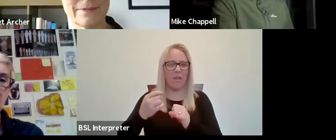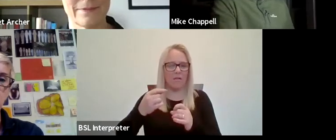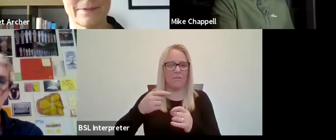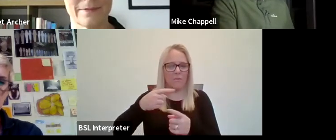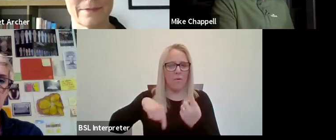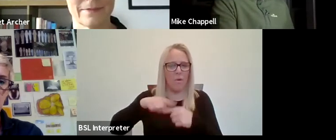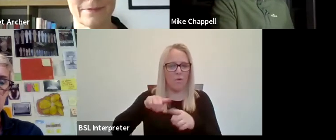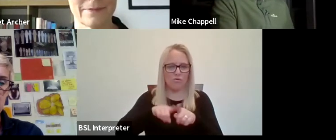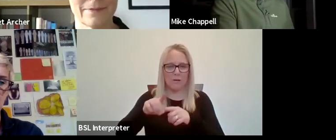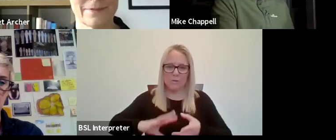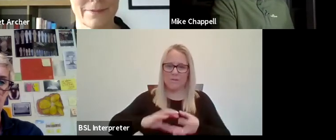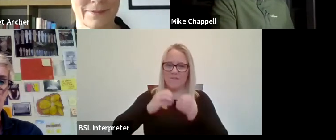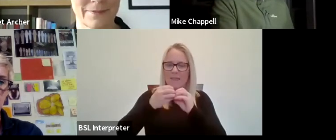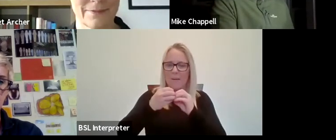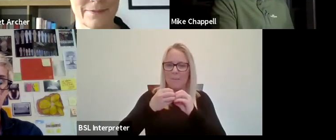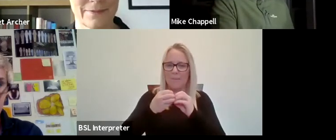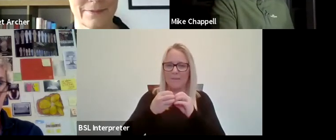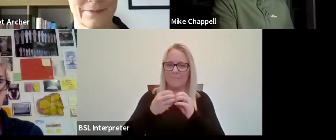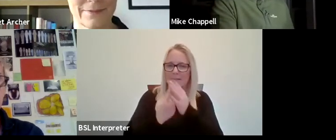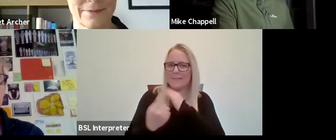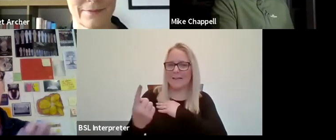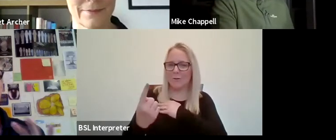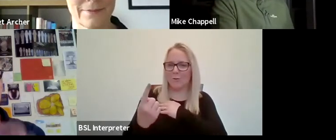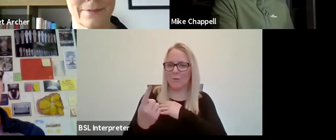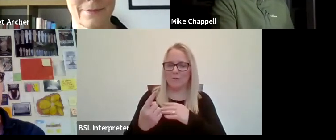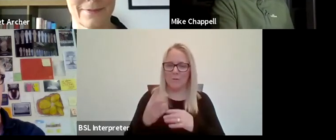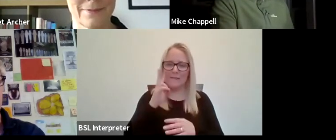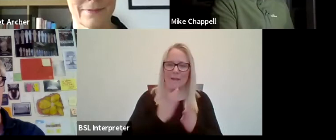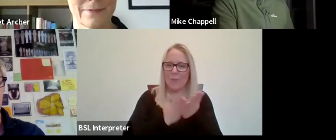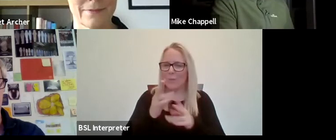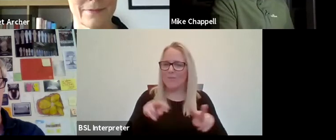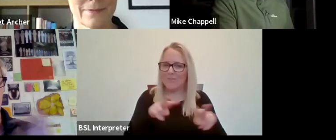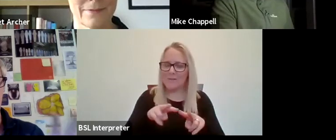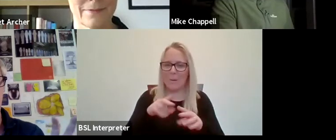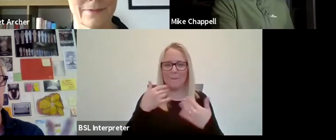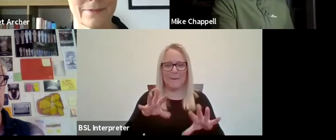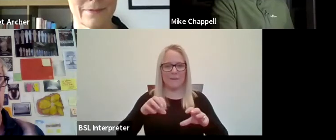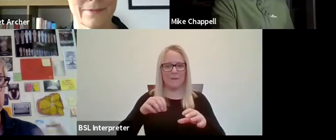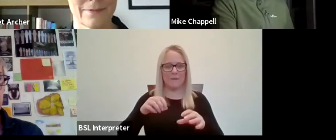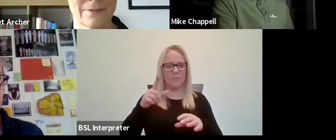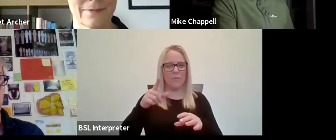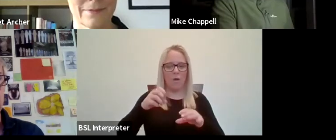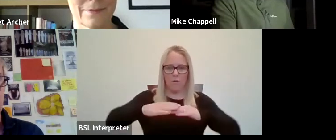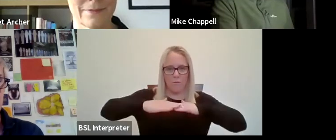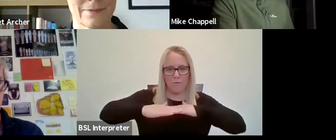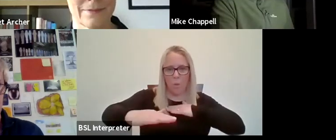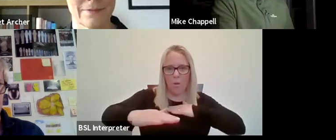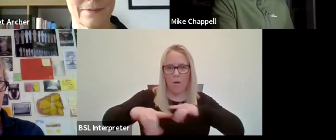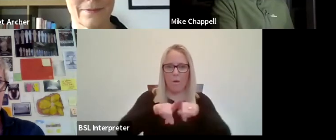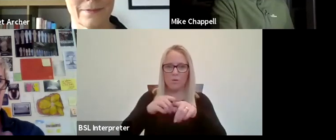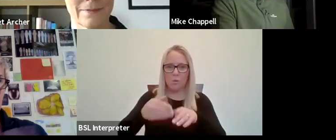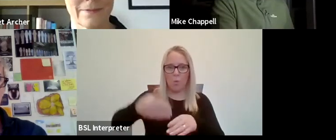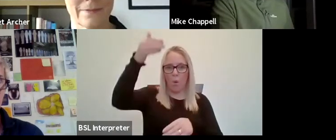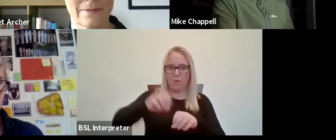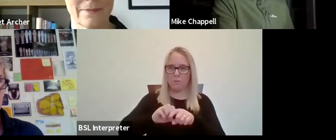you'll see is one of the sequences of the video footage, which was projected on the floor and the walls. So there was the three, the head, the breast,